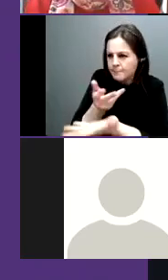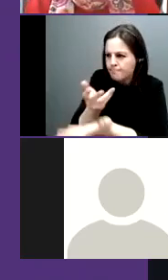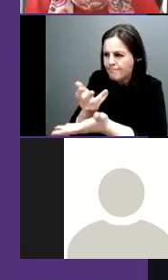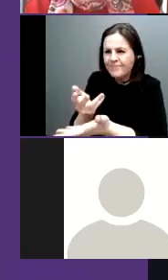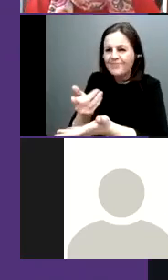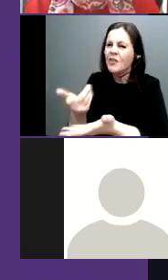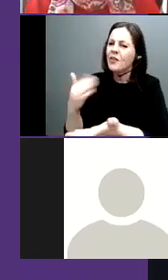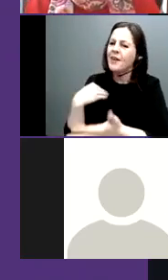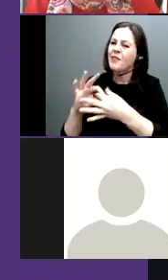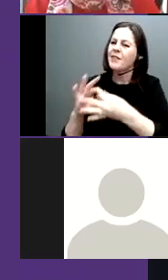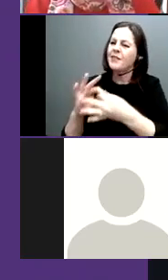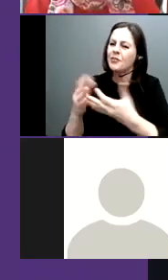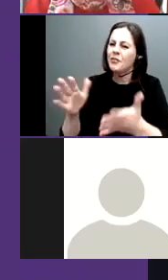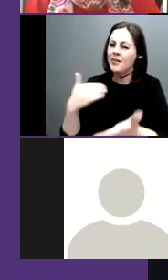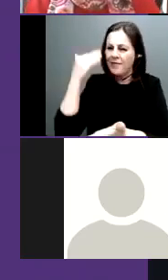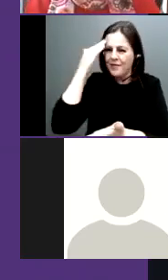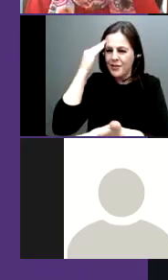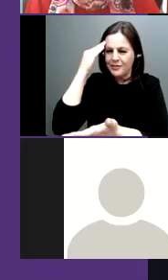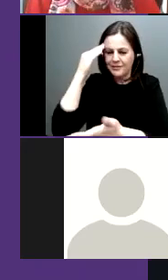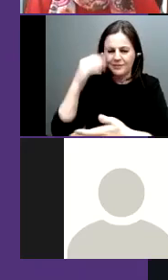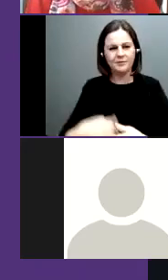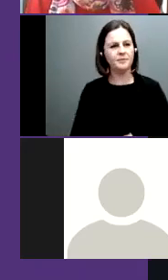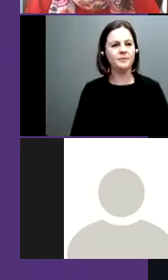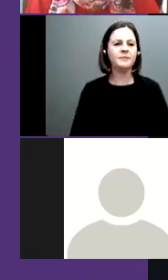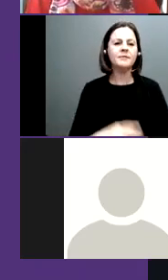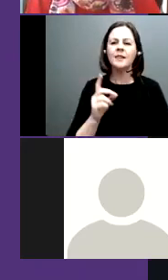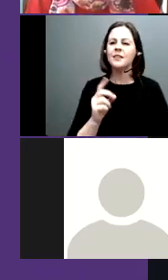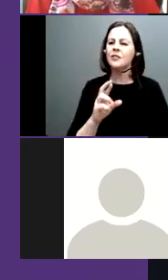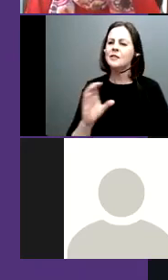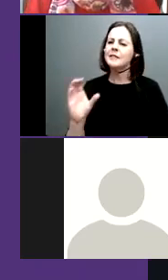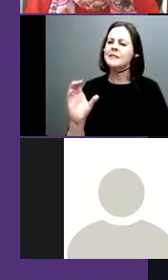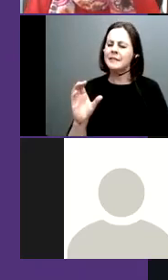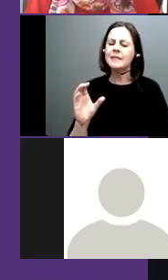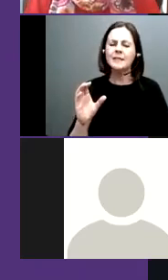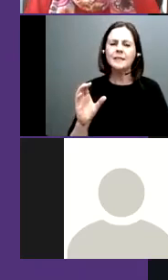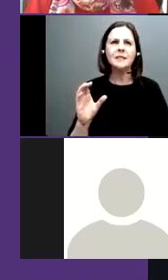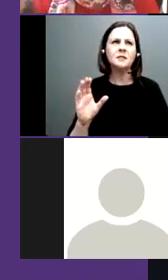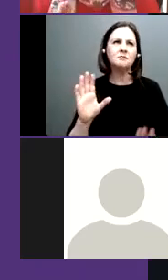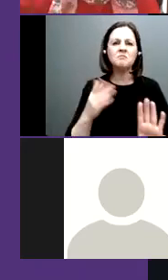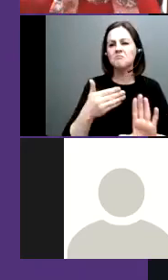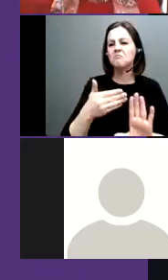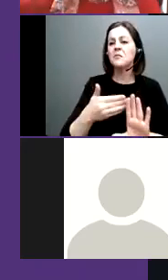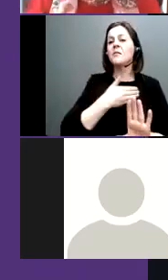the center probably a year and a half ago or so, pre-COVID.